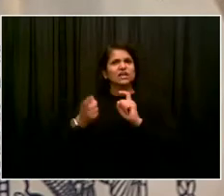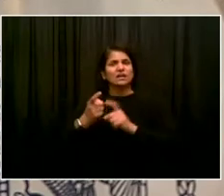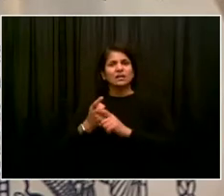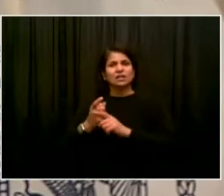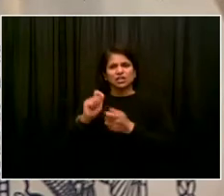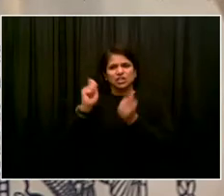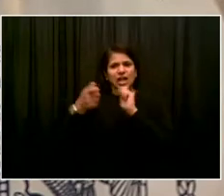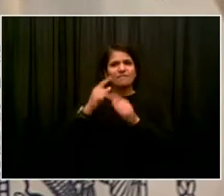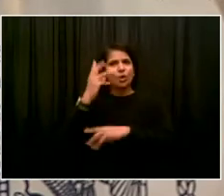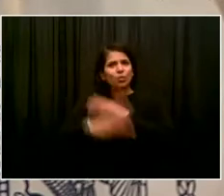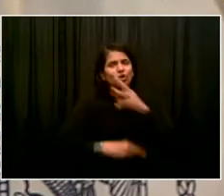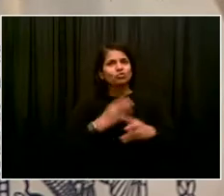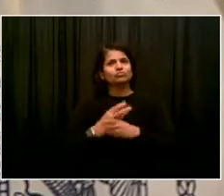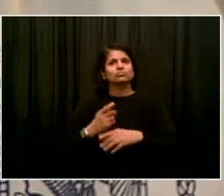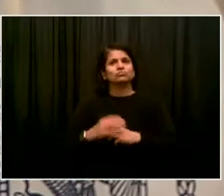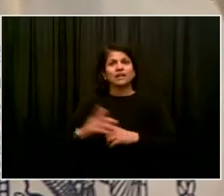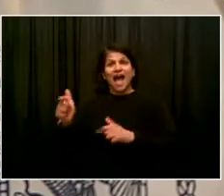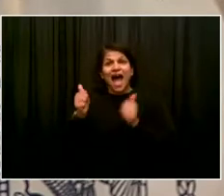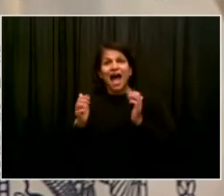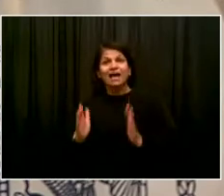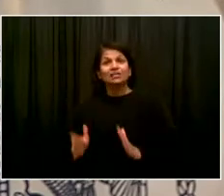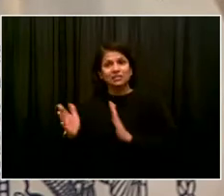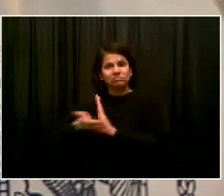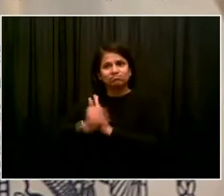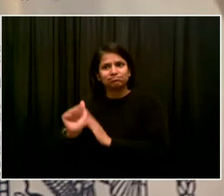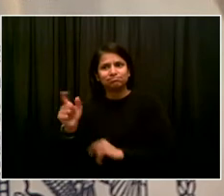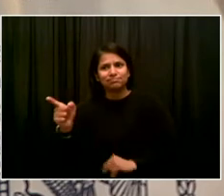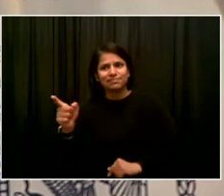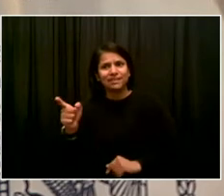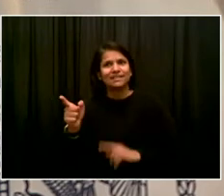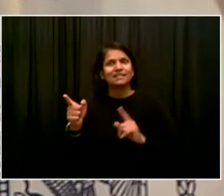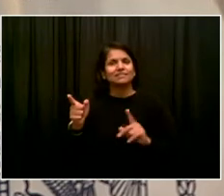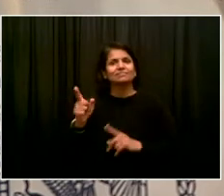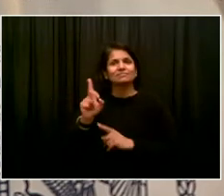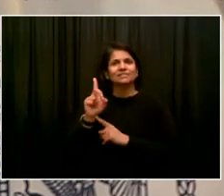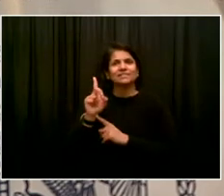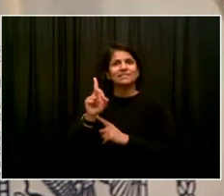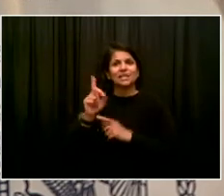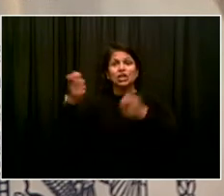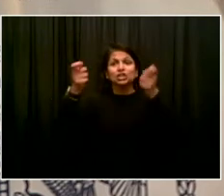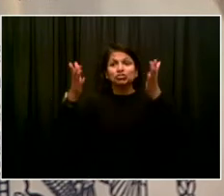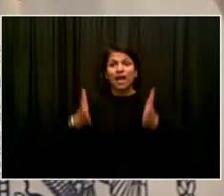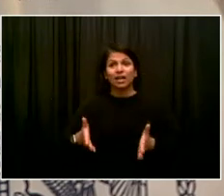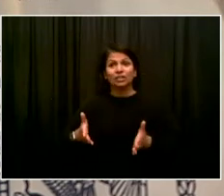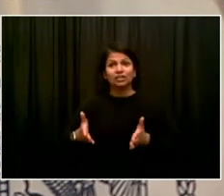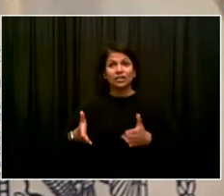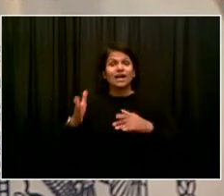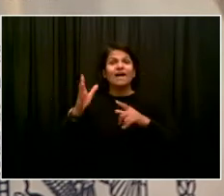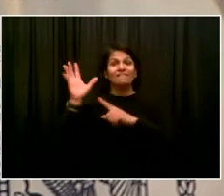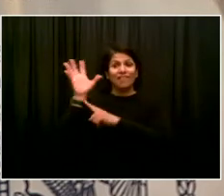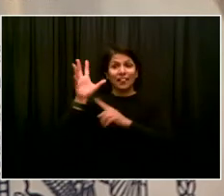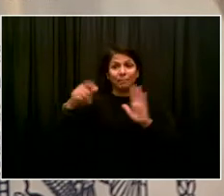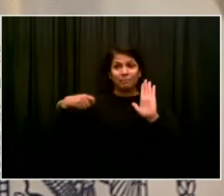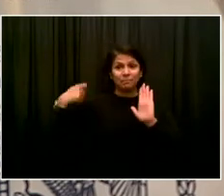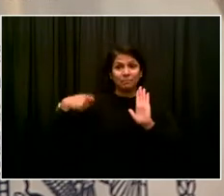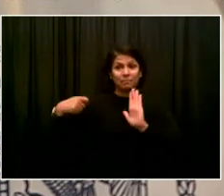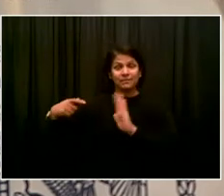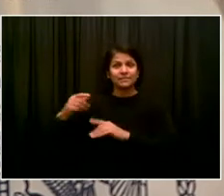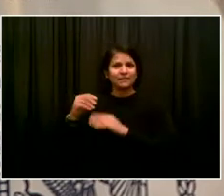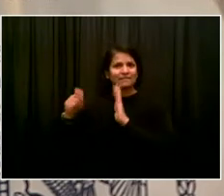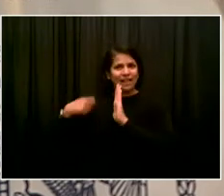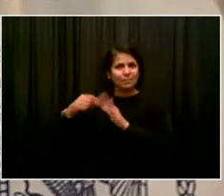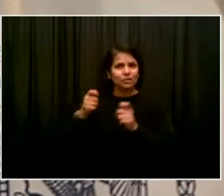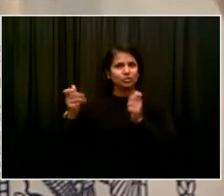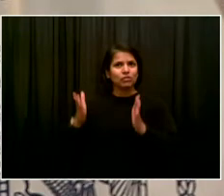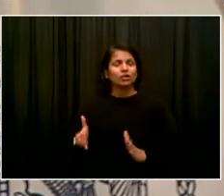actor, a director. He's changed the world as someone who gave back to the city he loves and gave